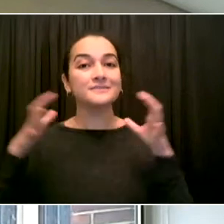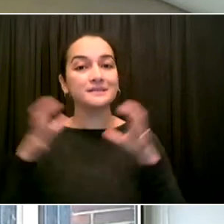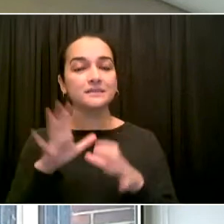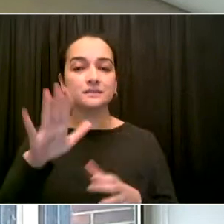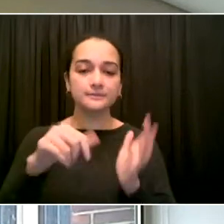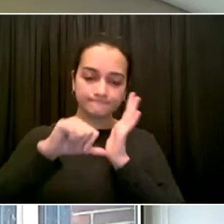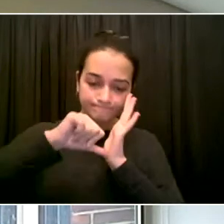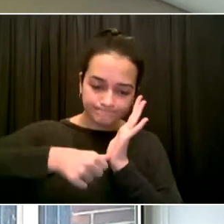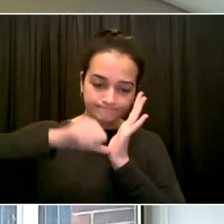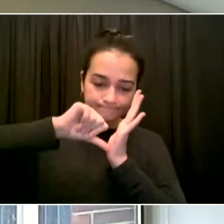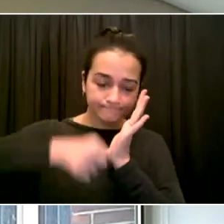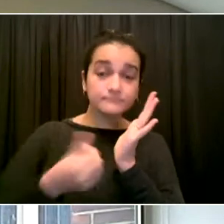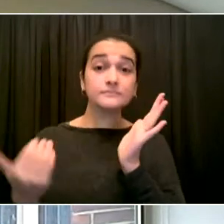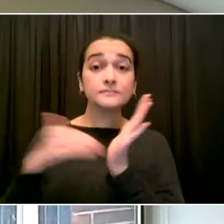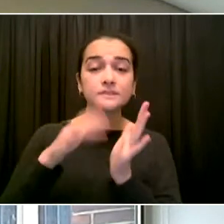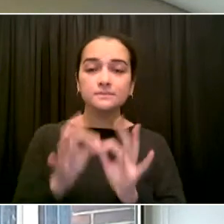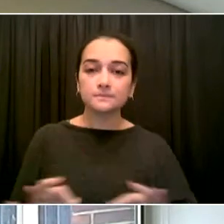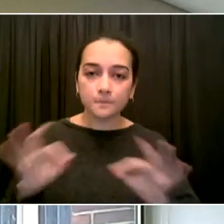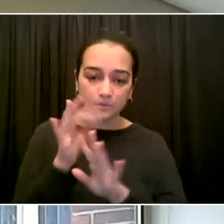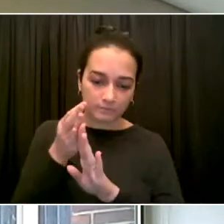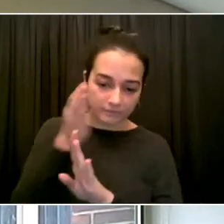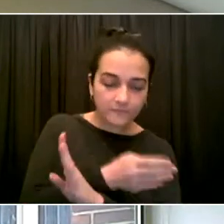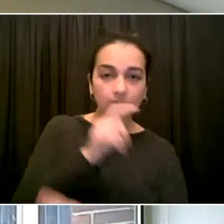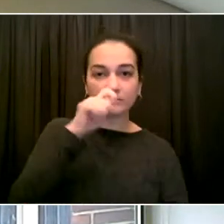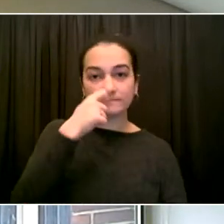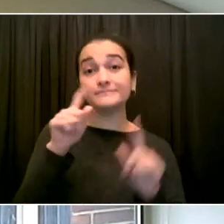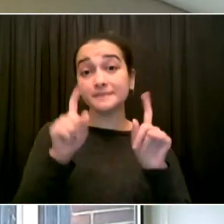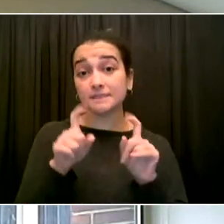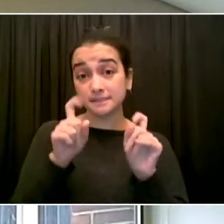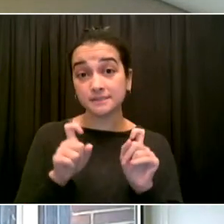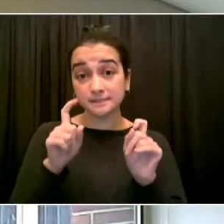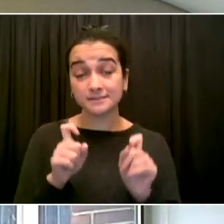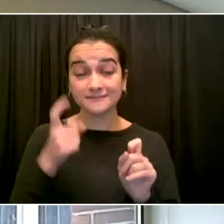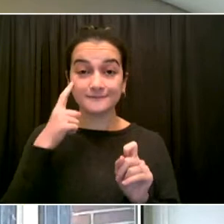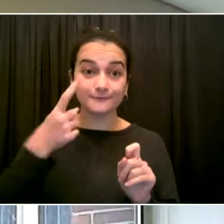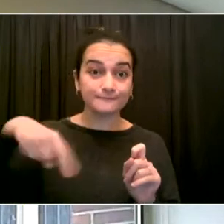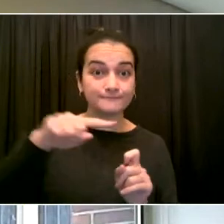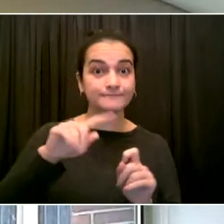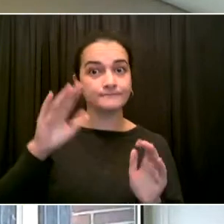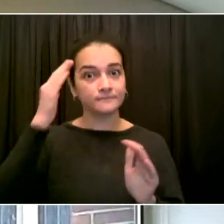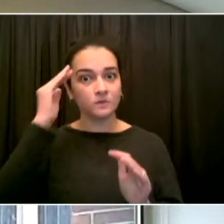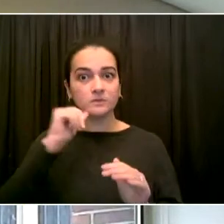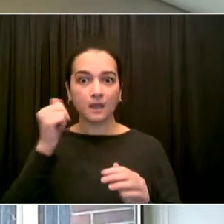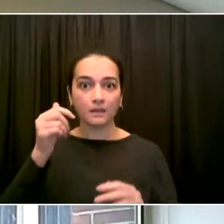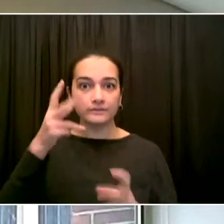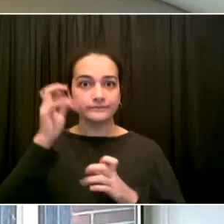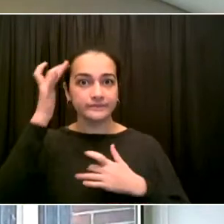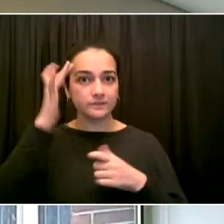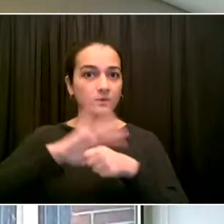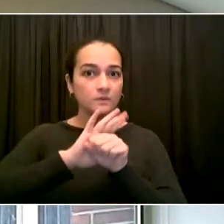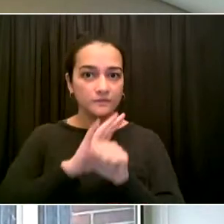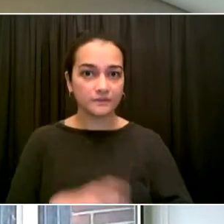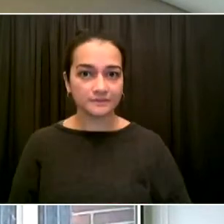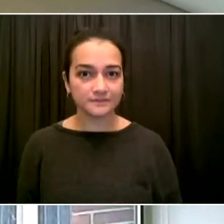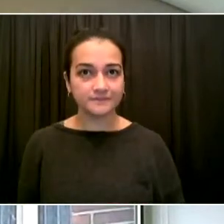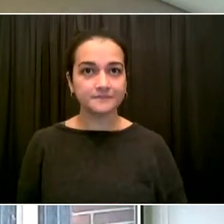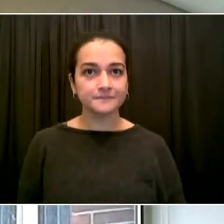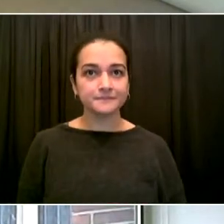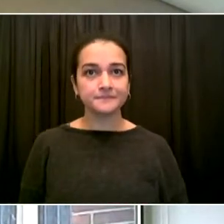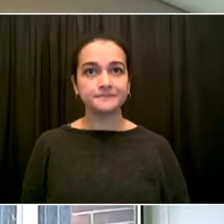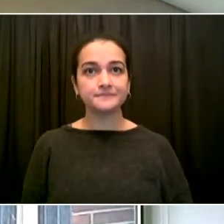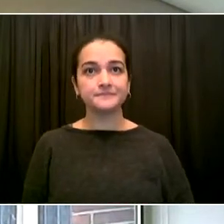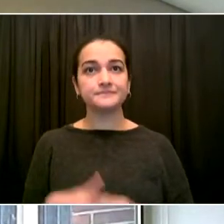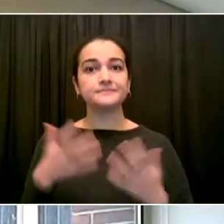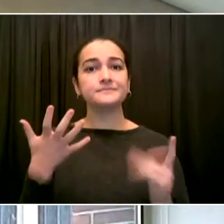COVID. And now we're going to be able to help you by doing more testing than ever before. Our mobile fleet, which I'm announcing today, we are doubling the